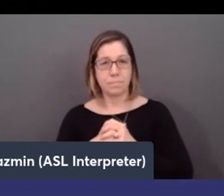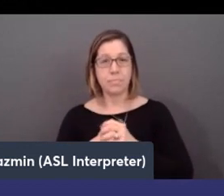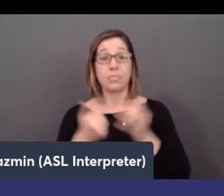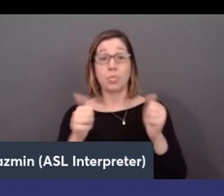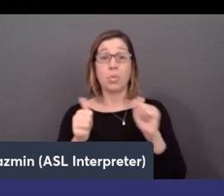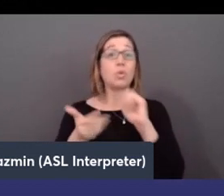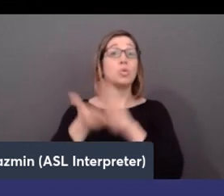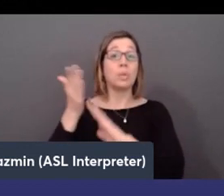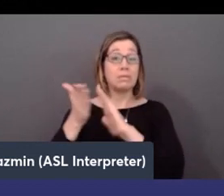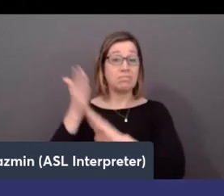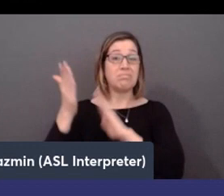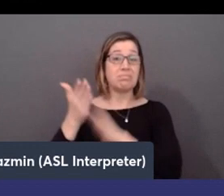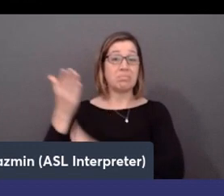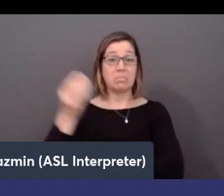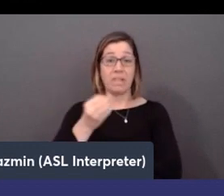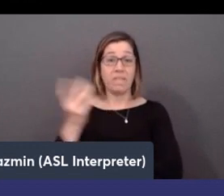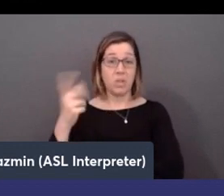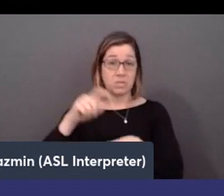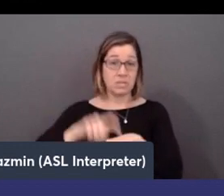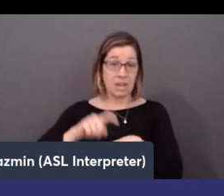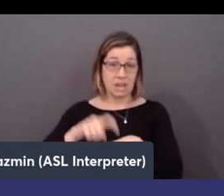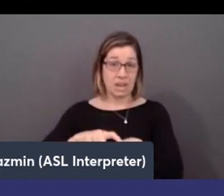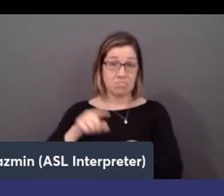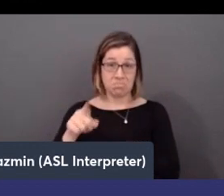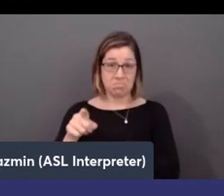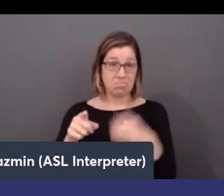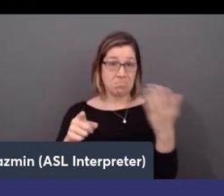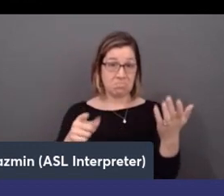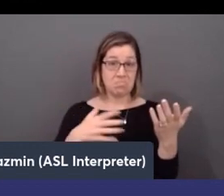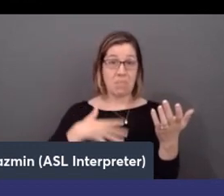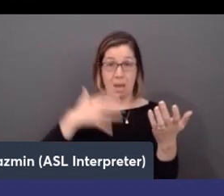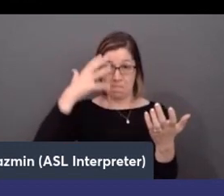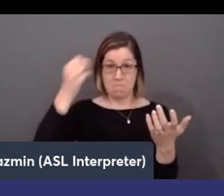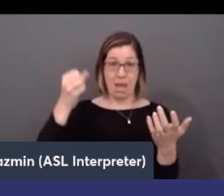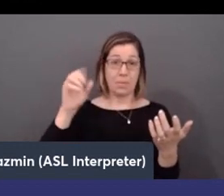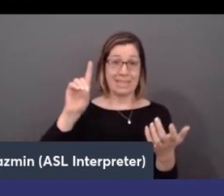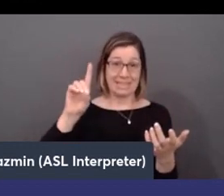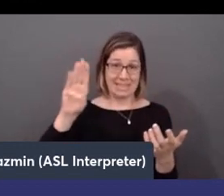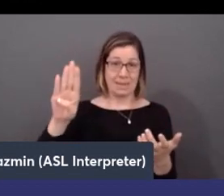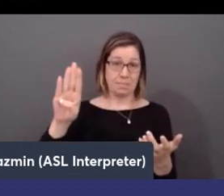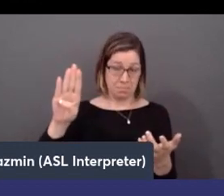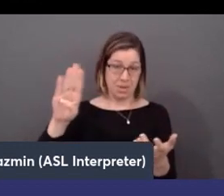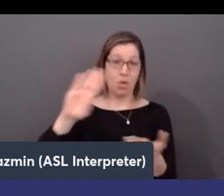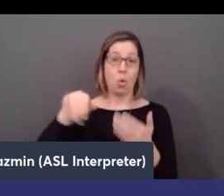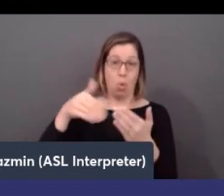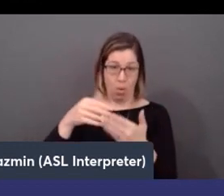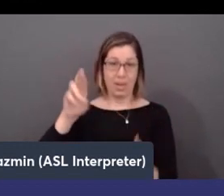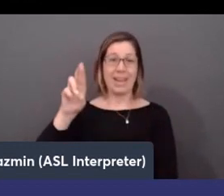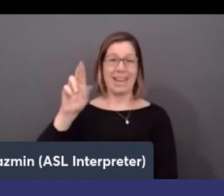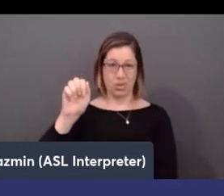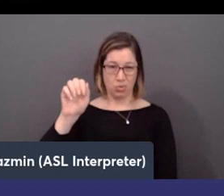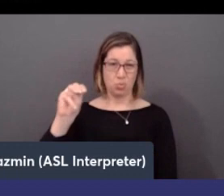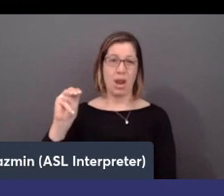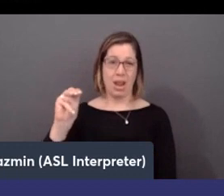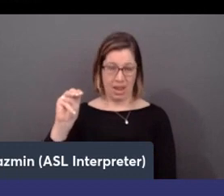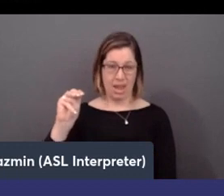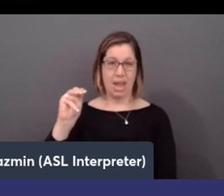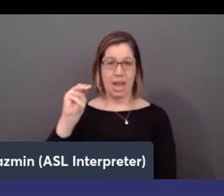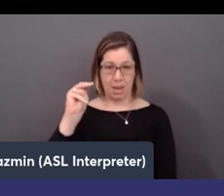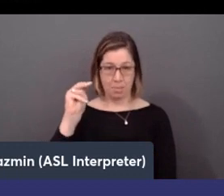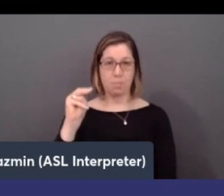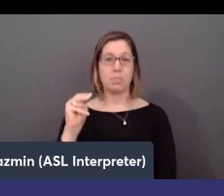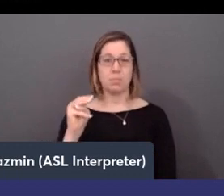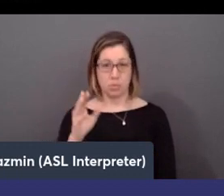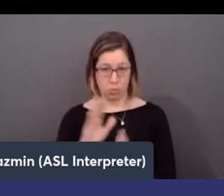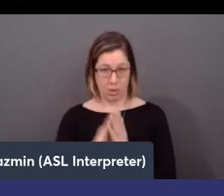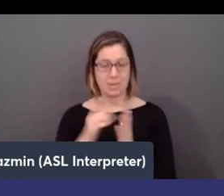few times. So as you can see, this is my MemoryDB only all-in RAM requests. I'll run it